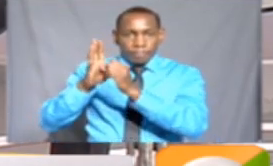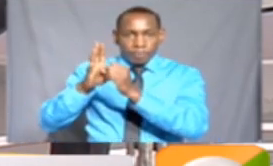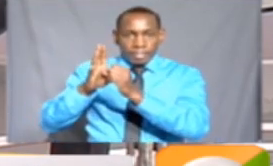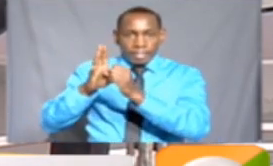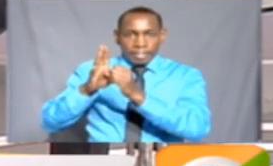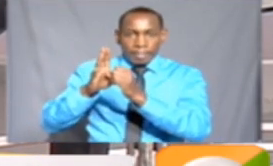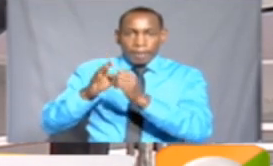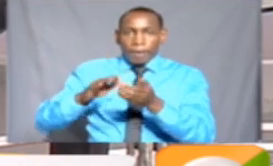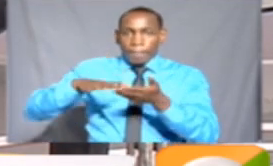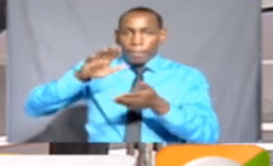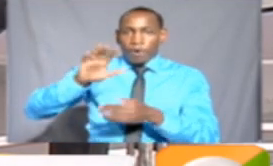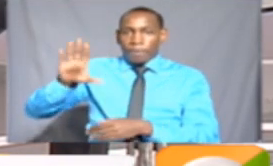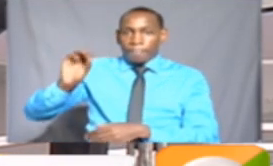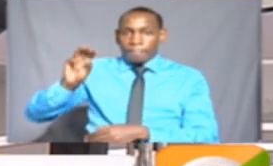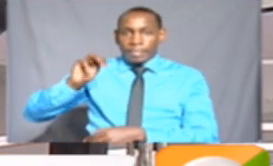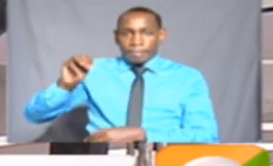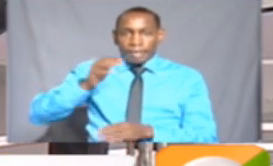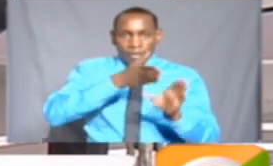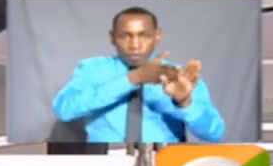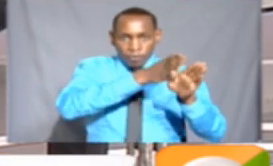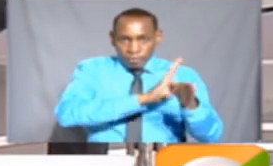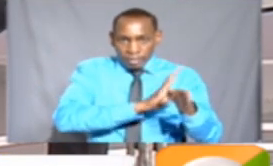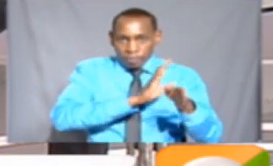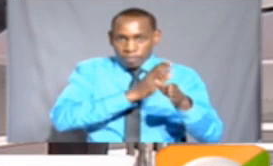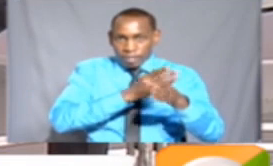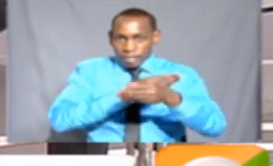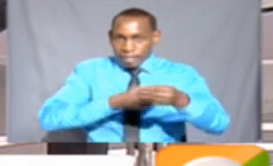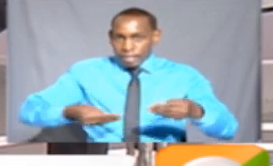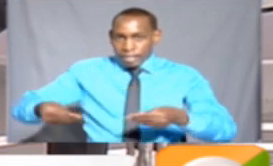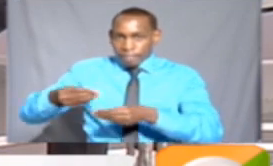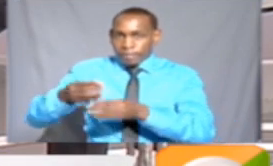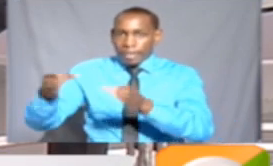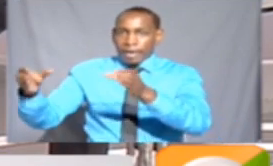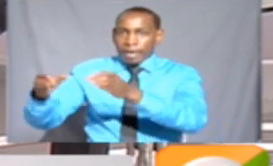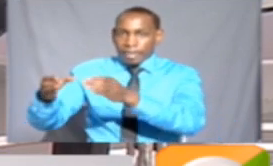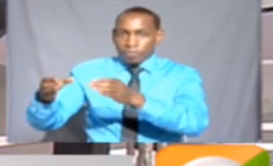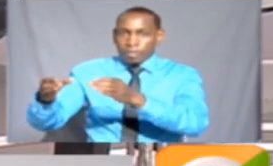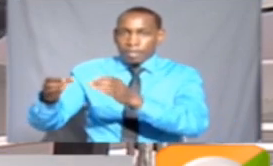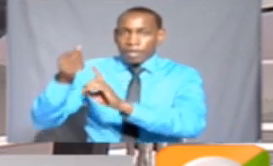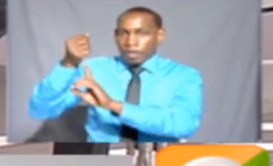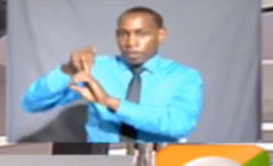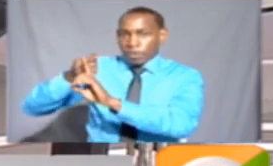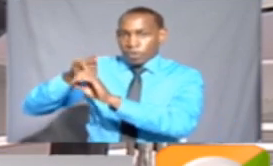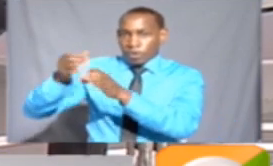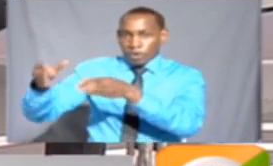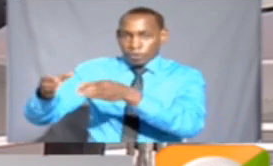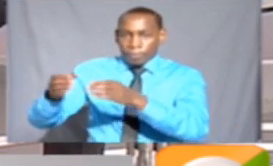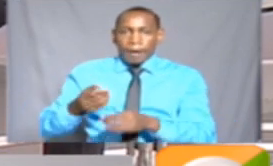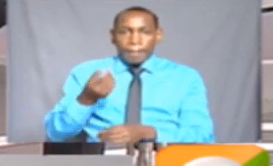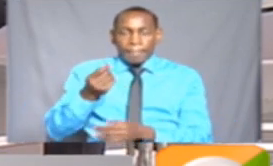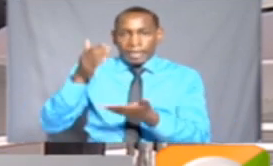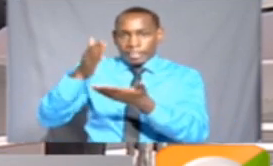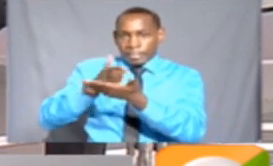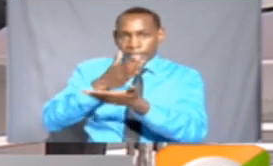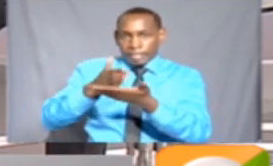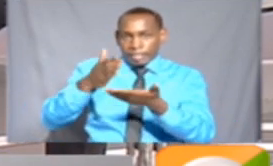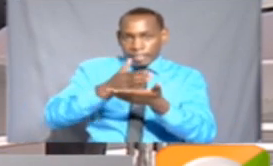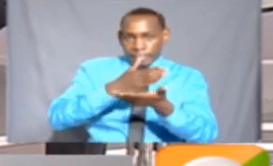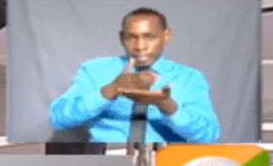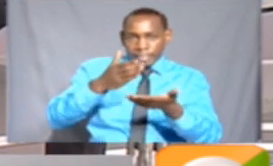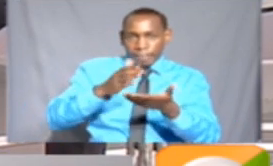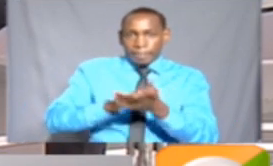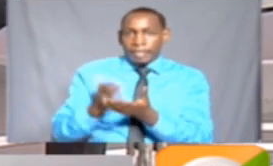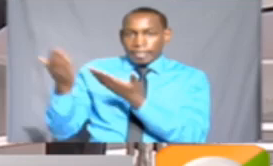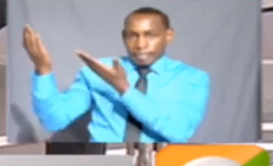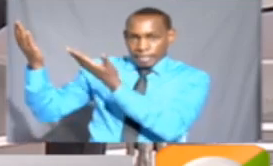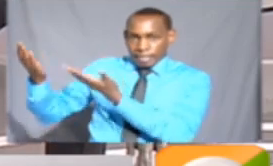further 58 million shillings was withdrawn and transferred to Ashira Mburu Mwangi and company advocates. Now that money was split into this amount of cash